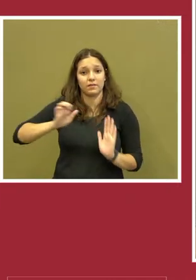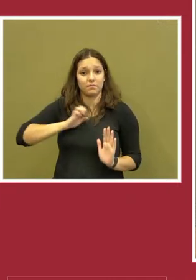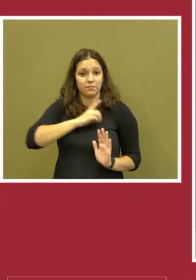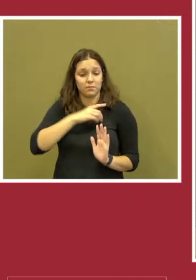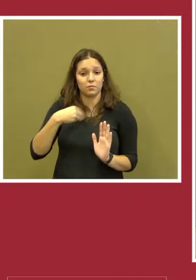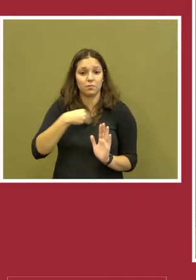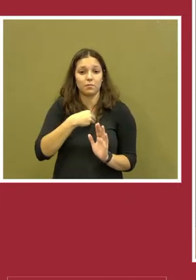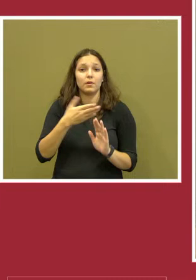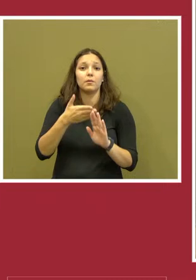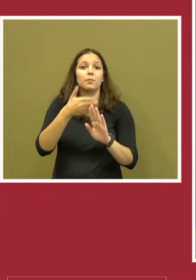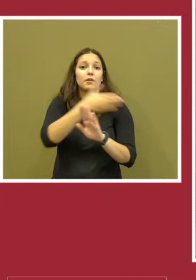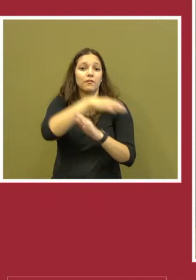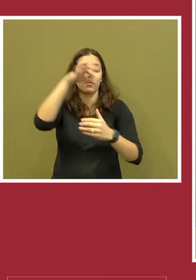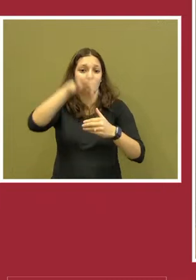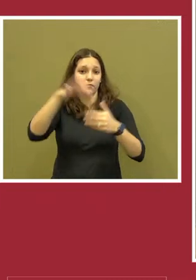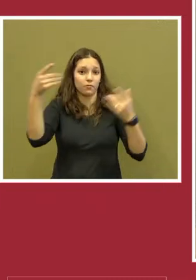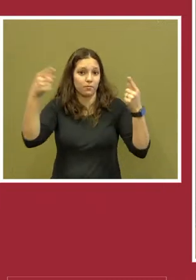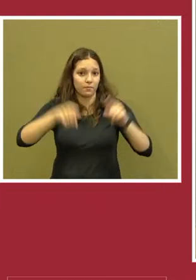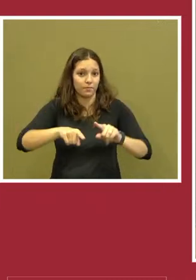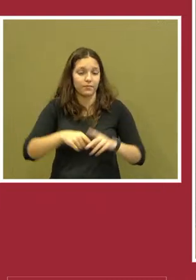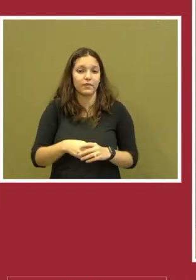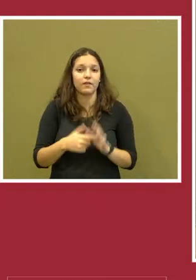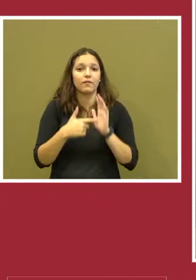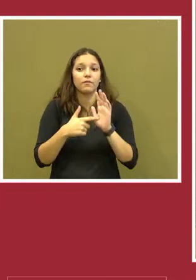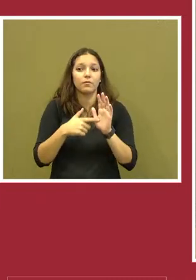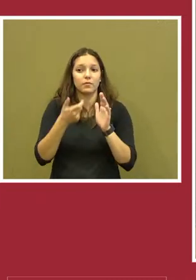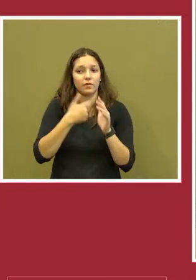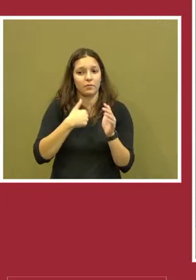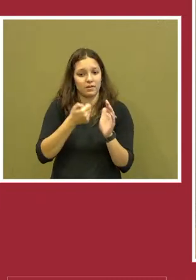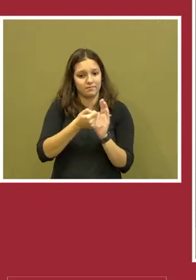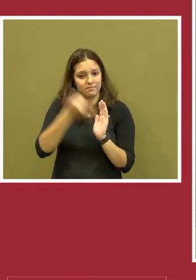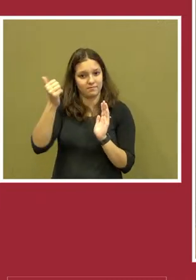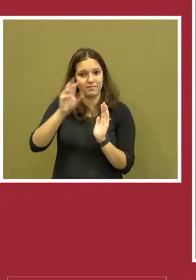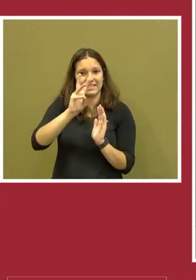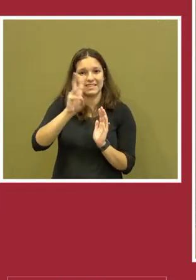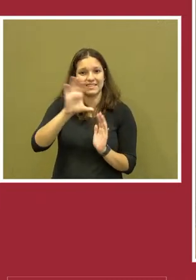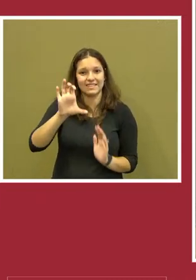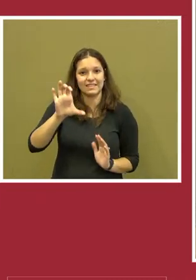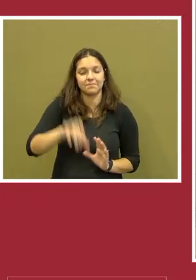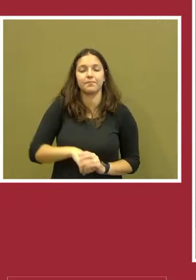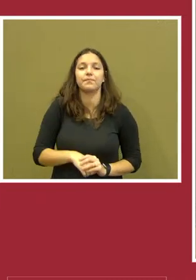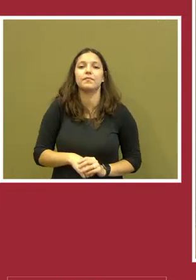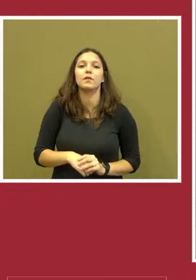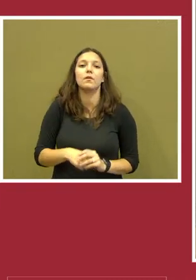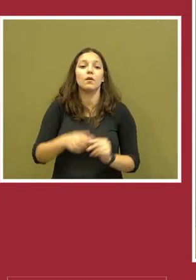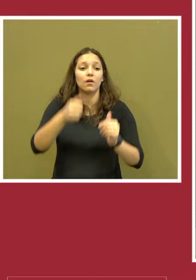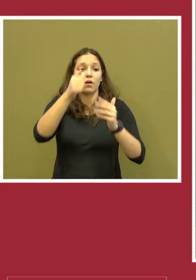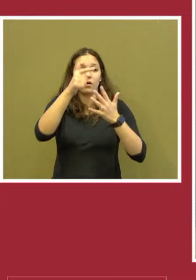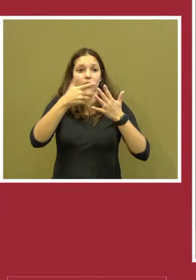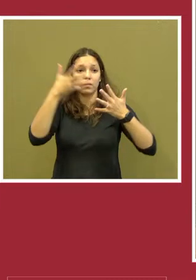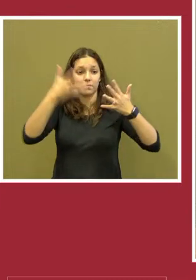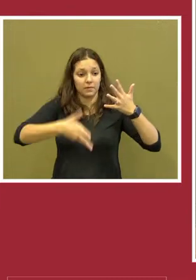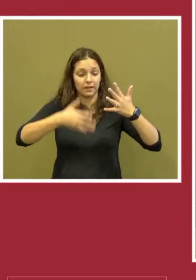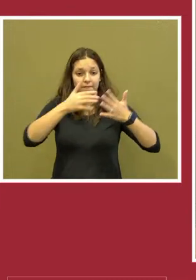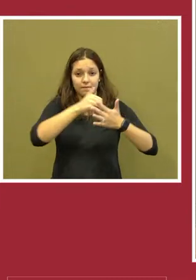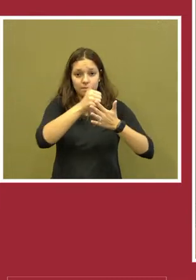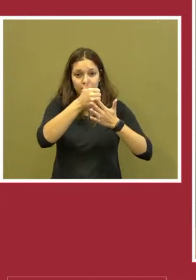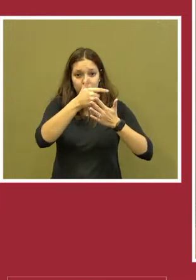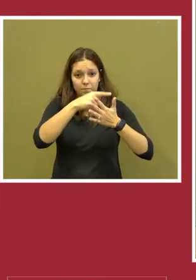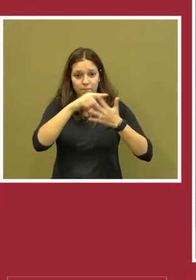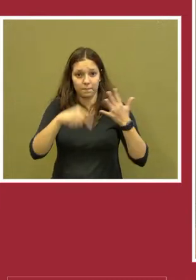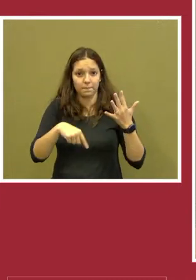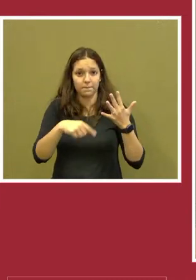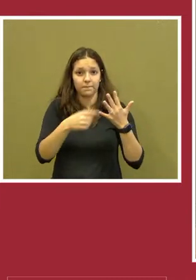member prior to the time a vote is taken. For example, I remove 6C. All remaining items of the consent for action are